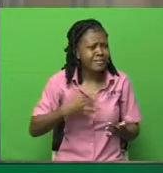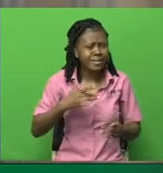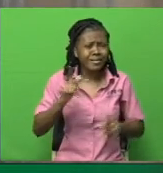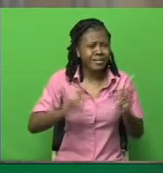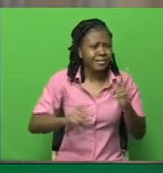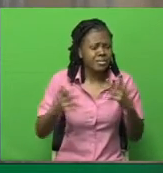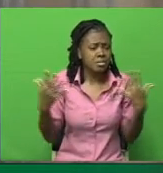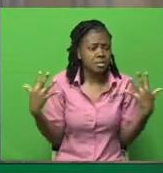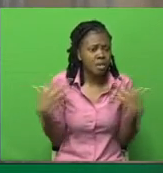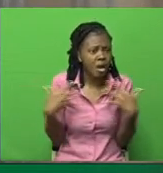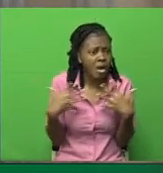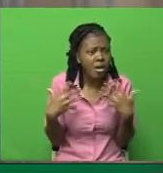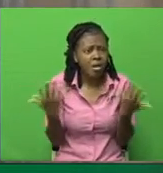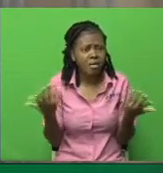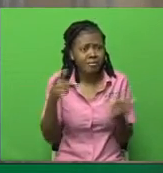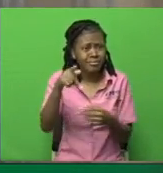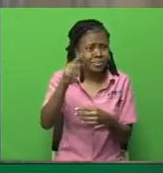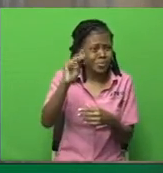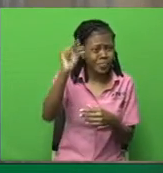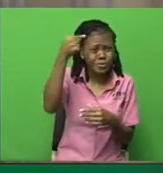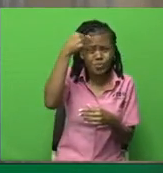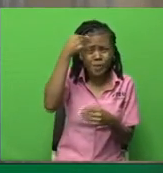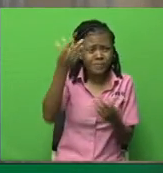from this pnm government